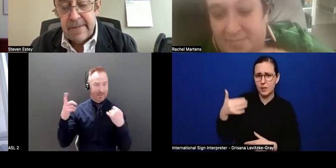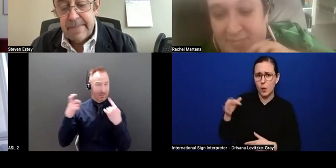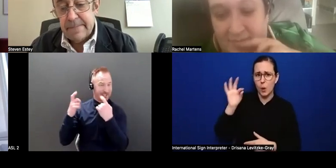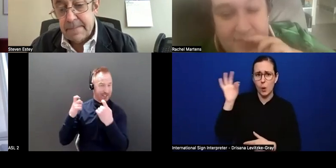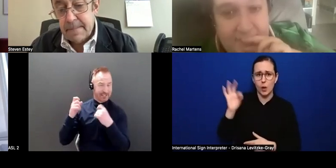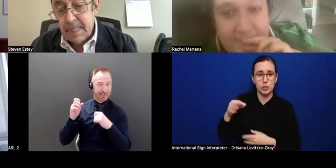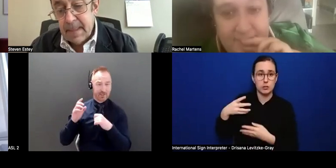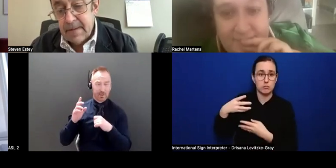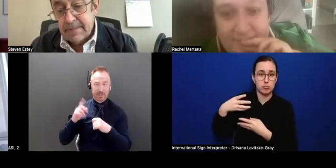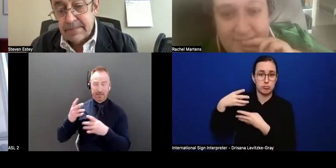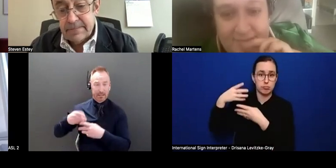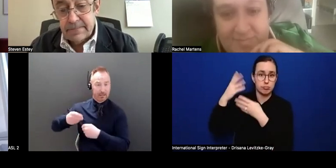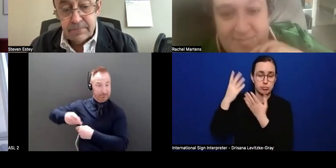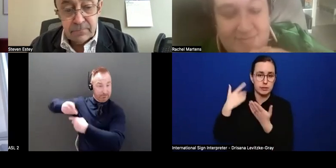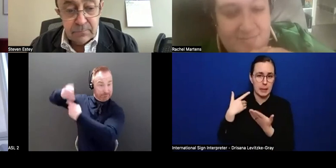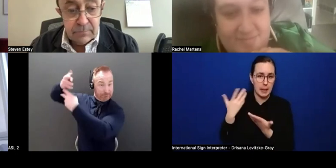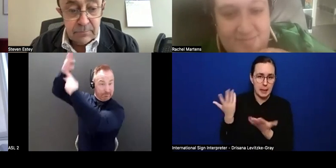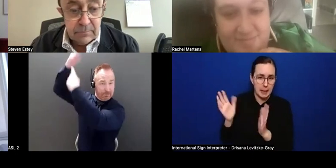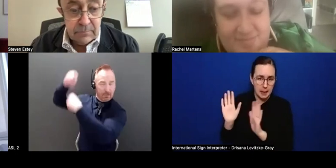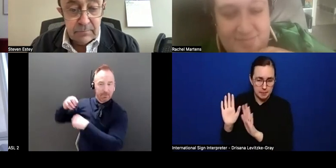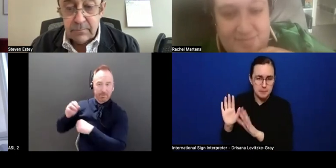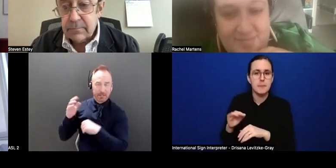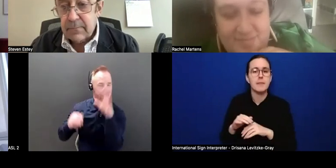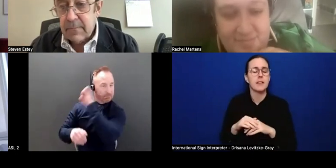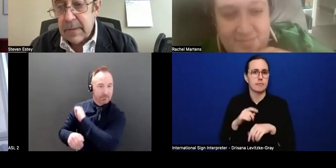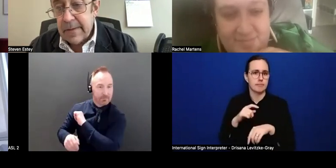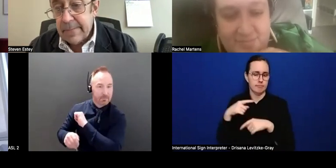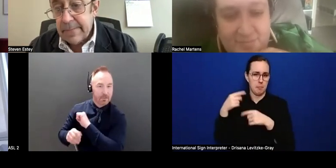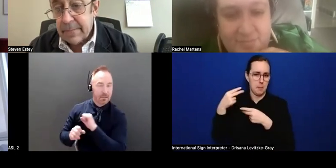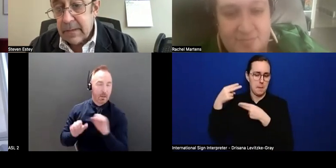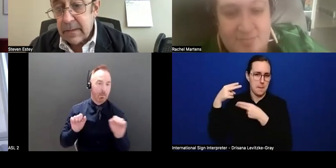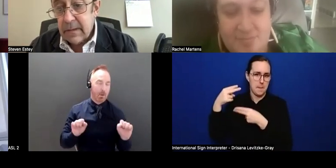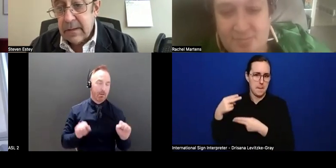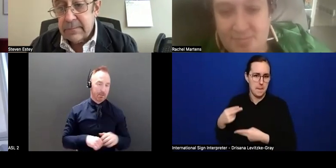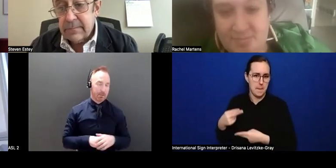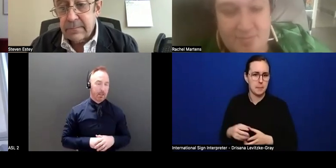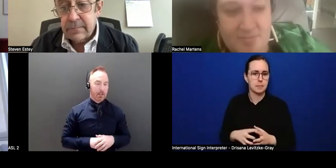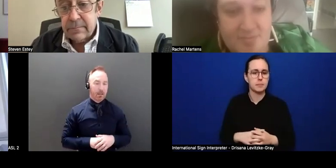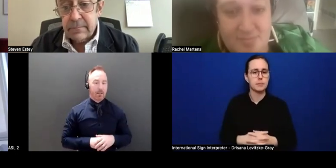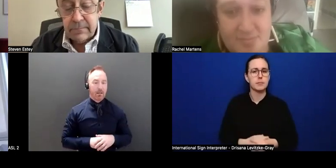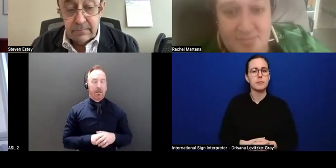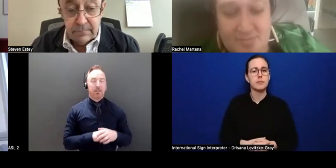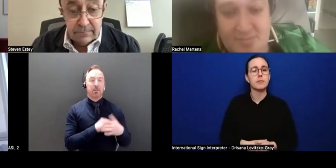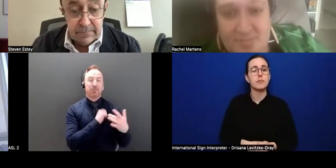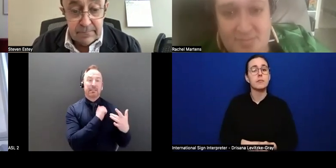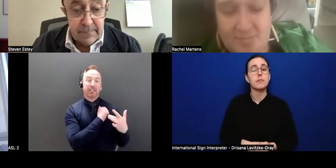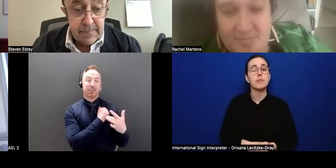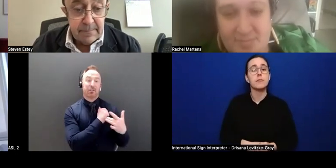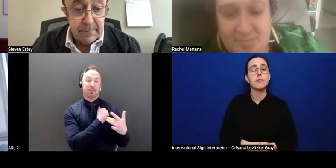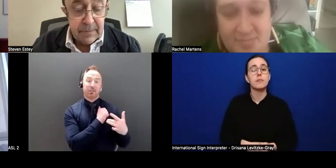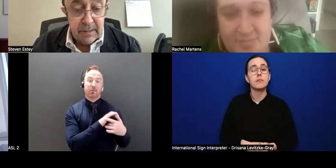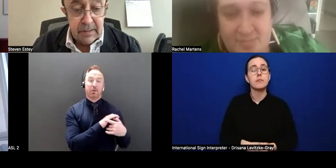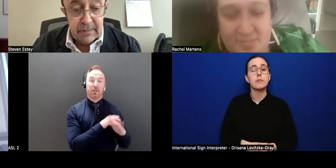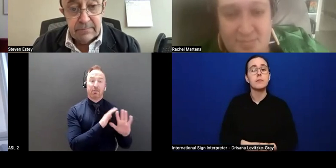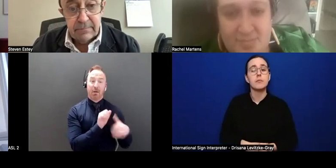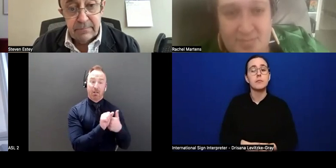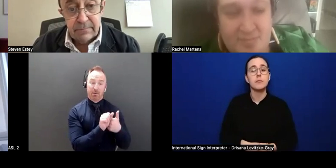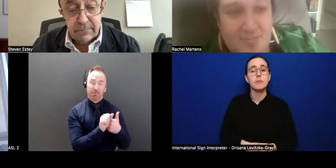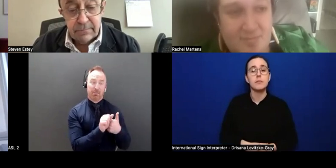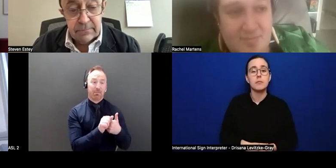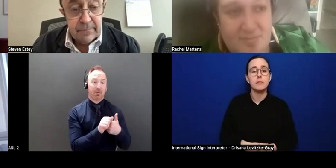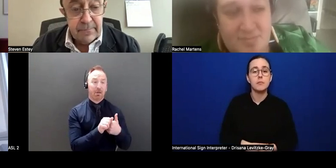to roll really fast, but just a few technical follow-ups. So we will be sending for all